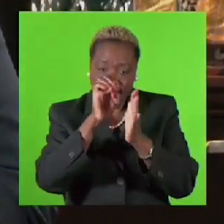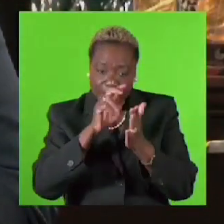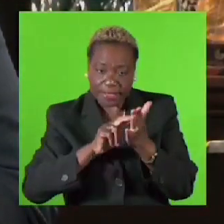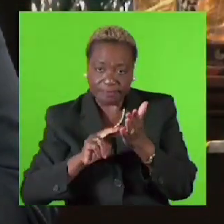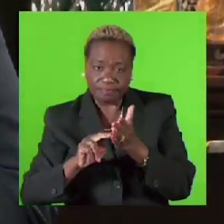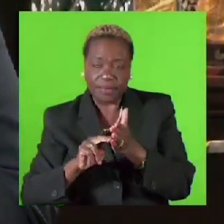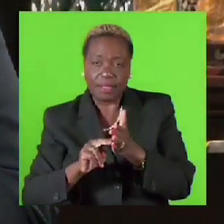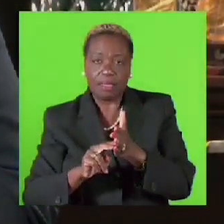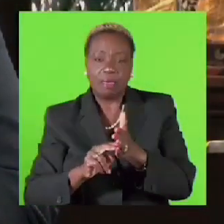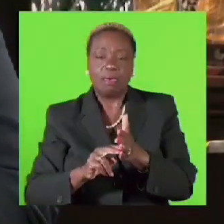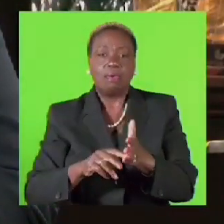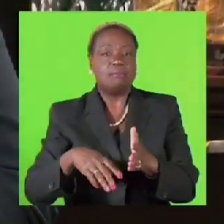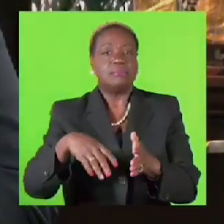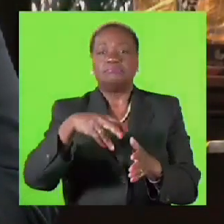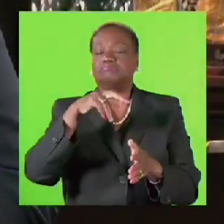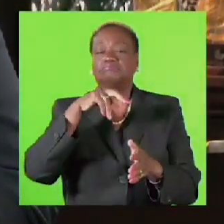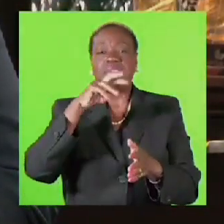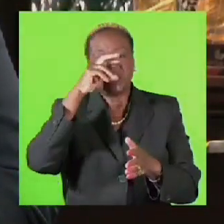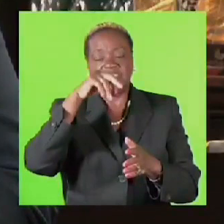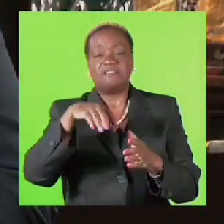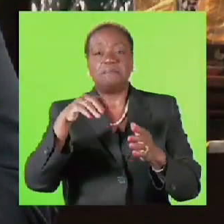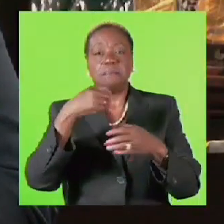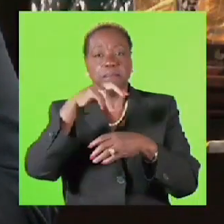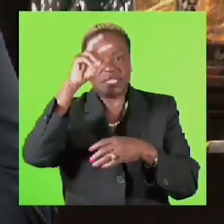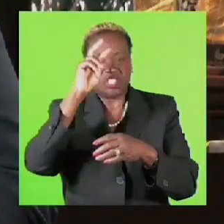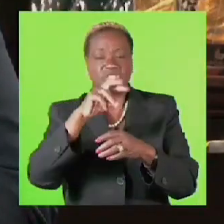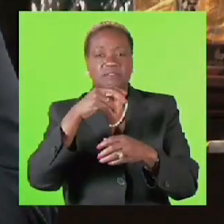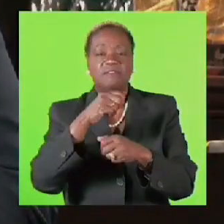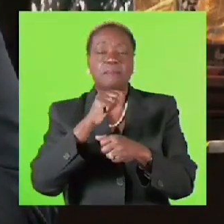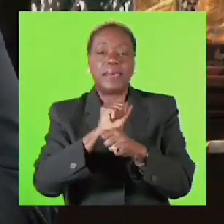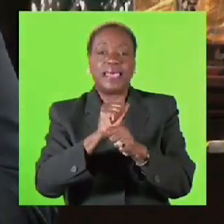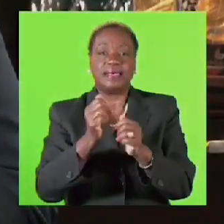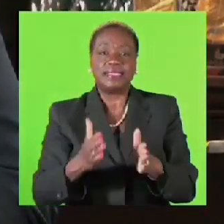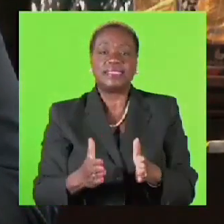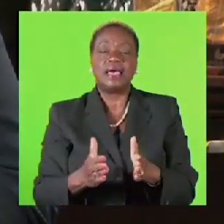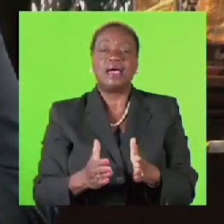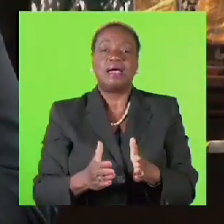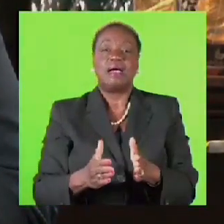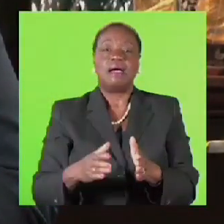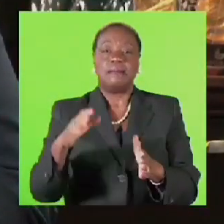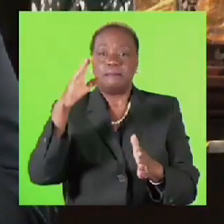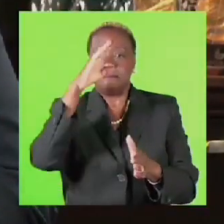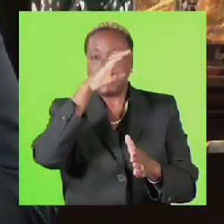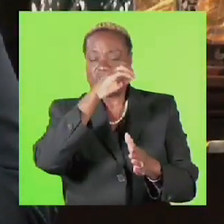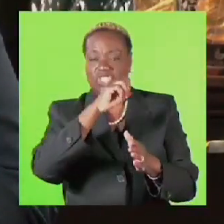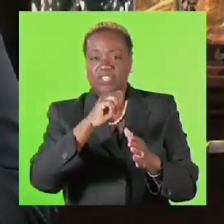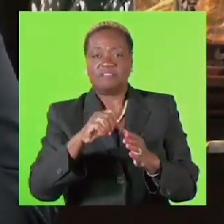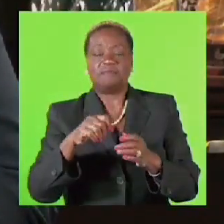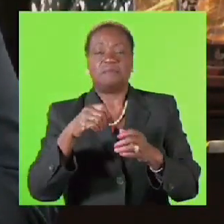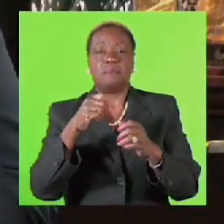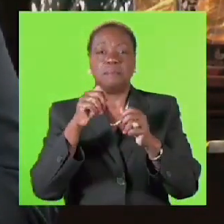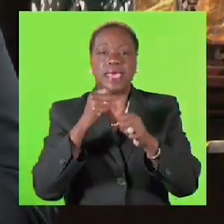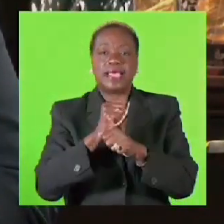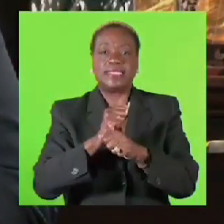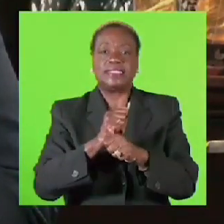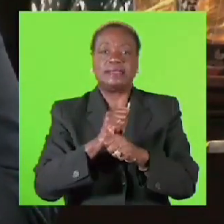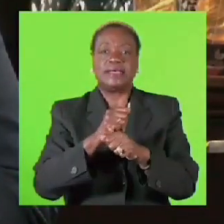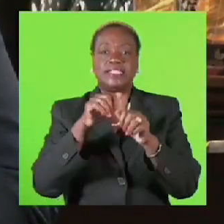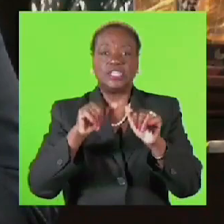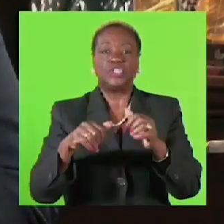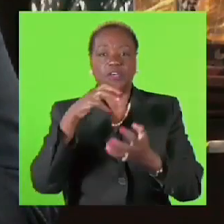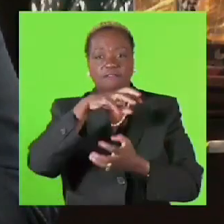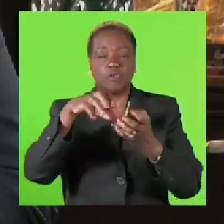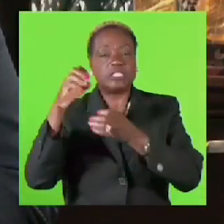Political mischief makers are deliberately trying to confuse Bahamians about the event. The